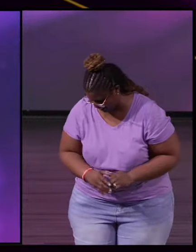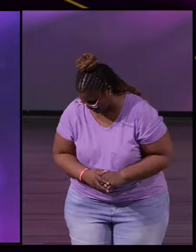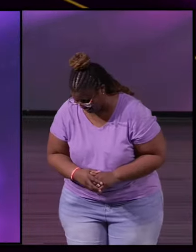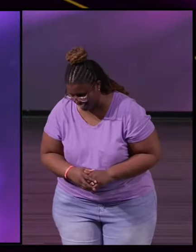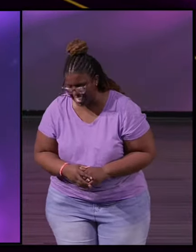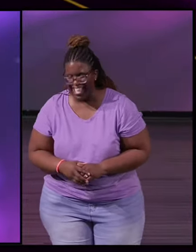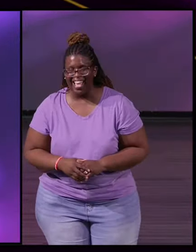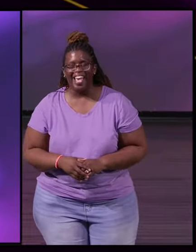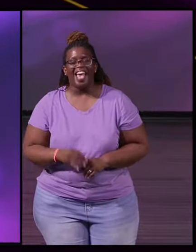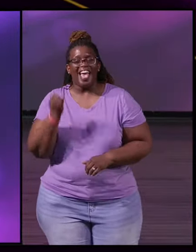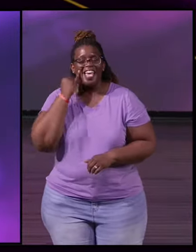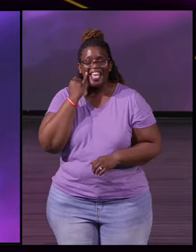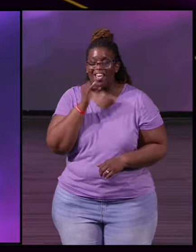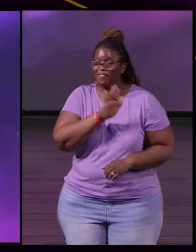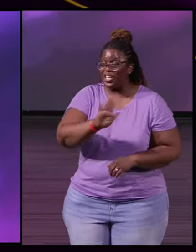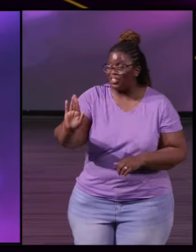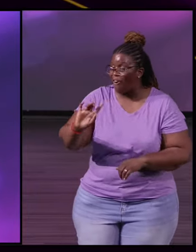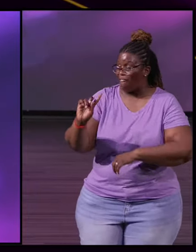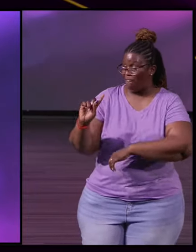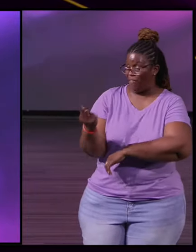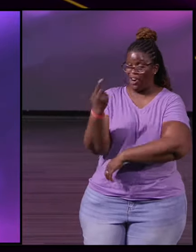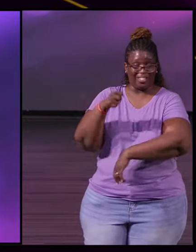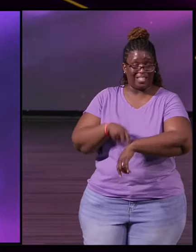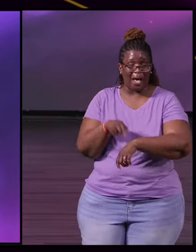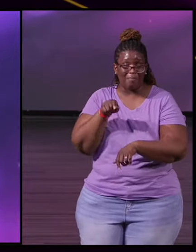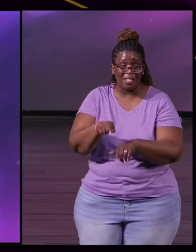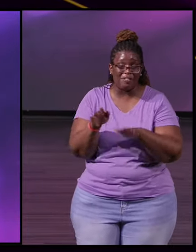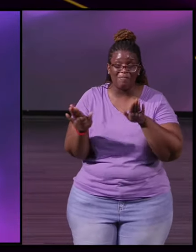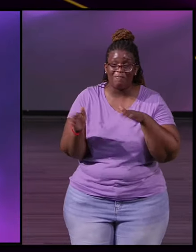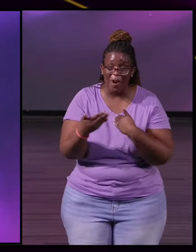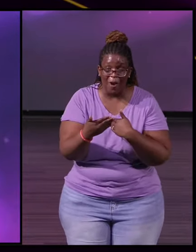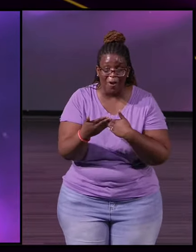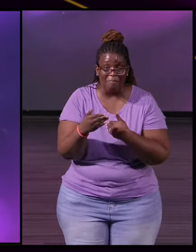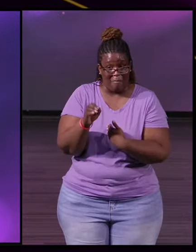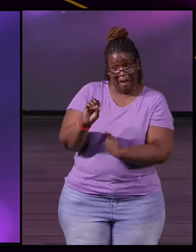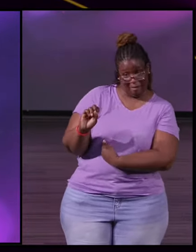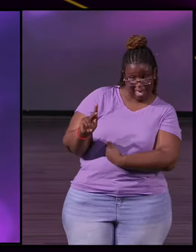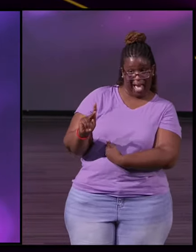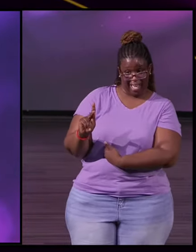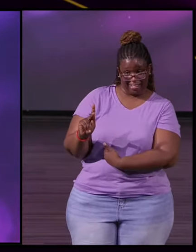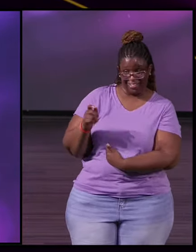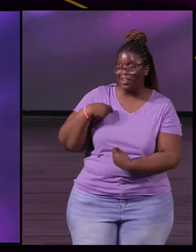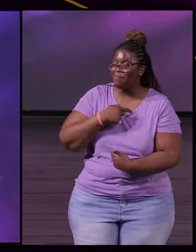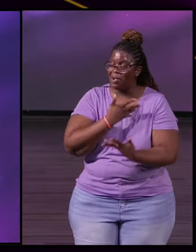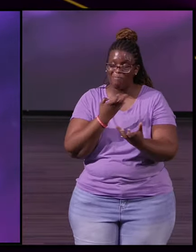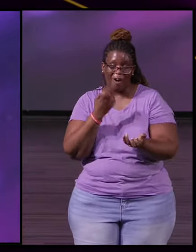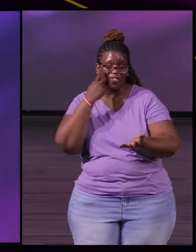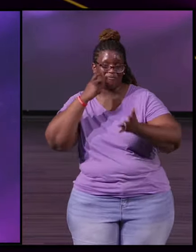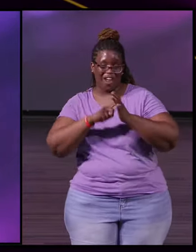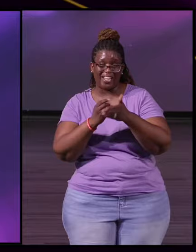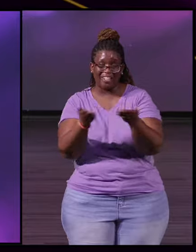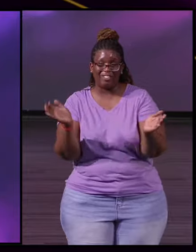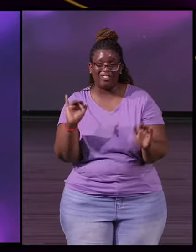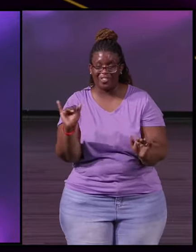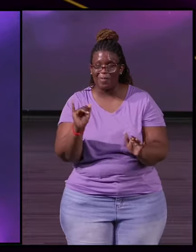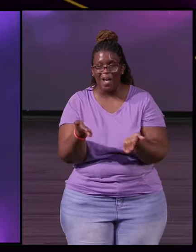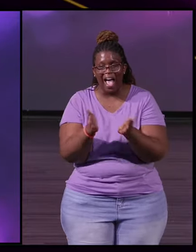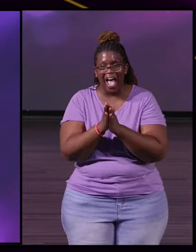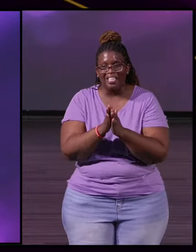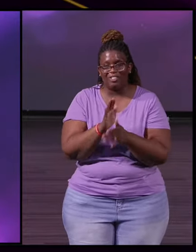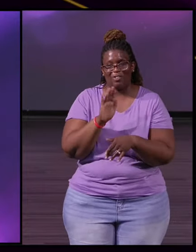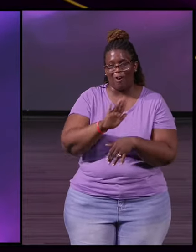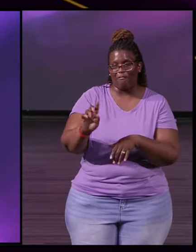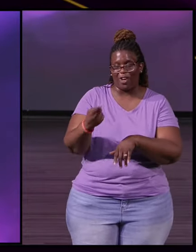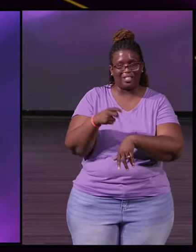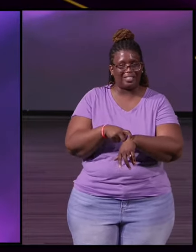today. If you are here in the room, okay, we want to acknowledge you as well by asking you to